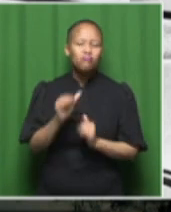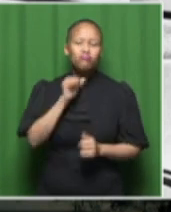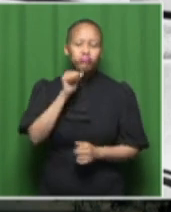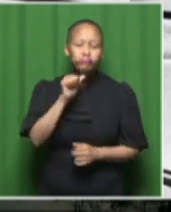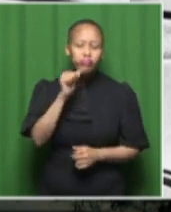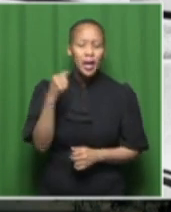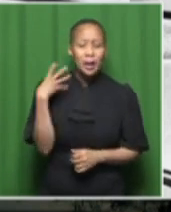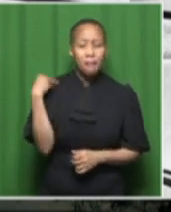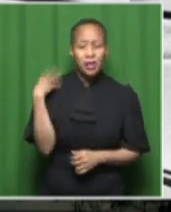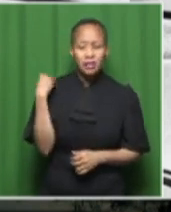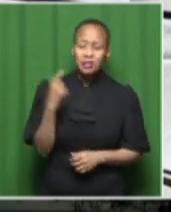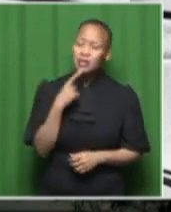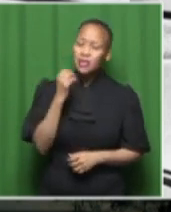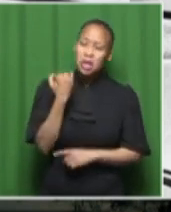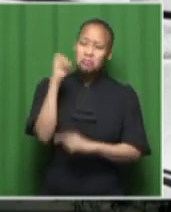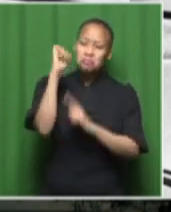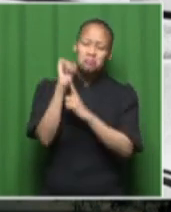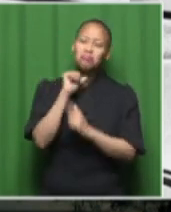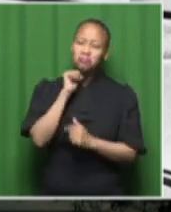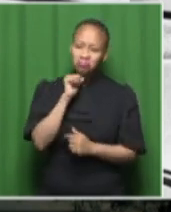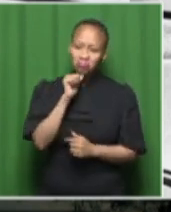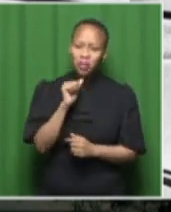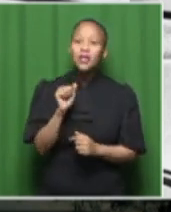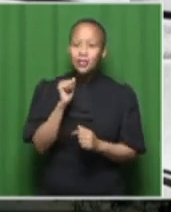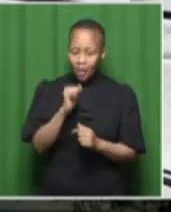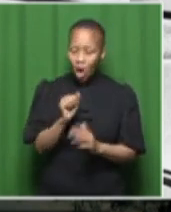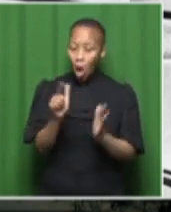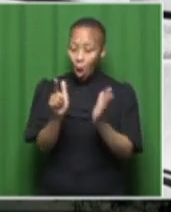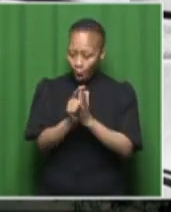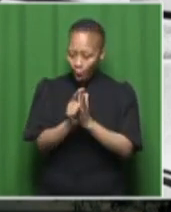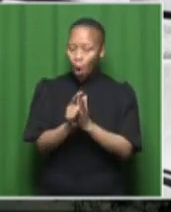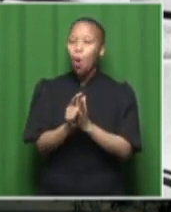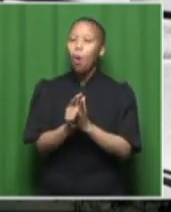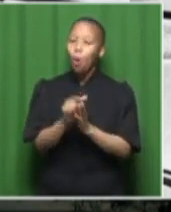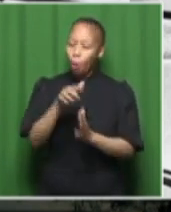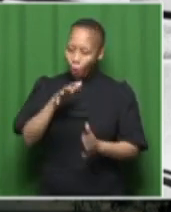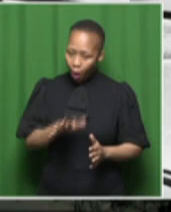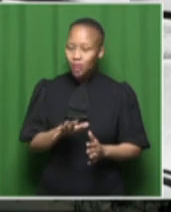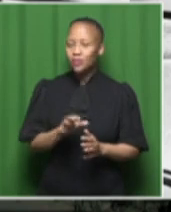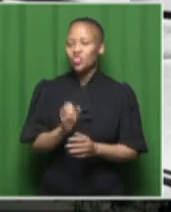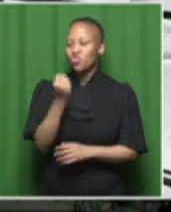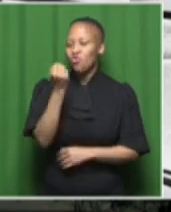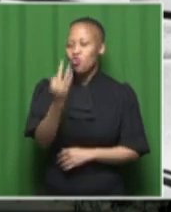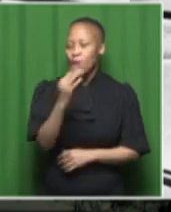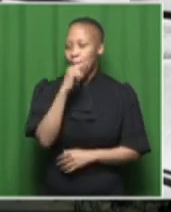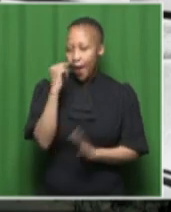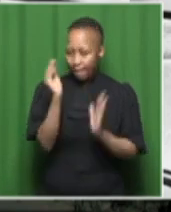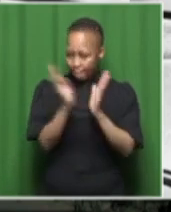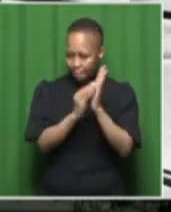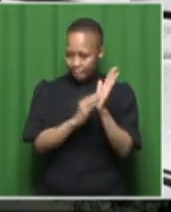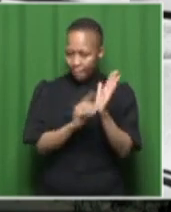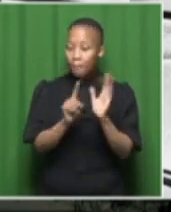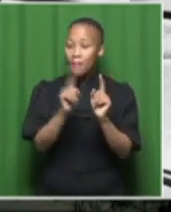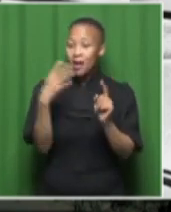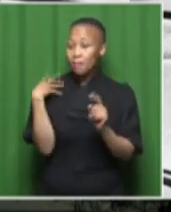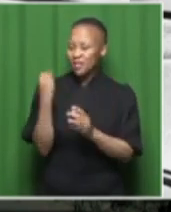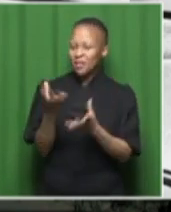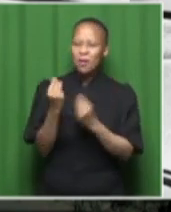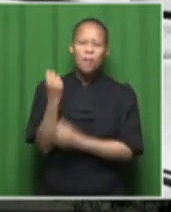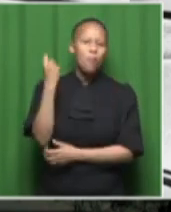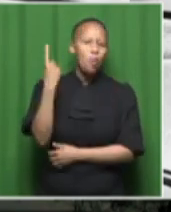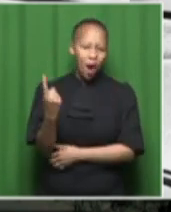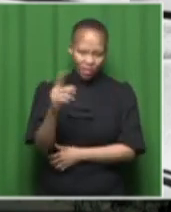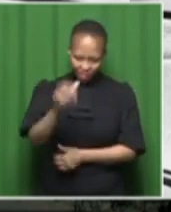well, he feels that the law stipulates three names, he received one, and therefore but sent it back to the